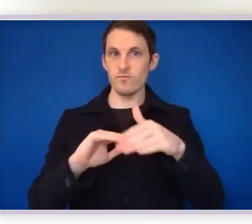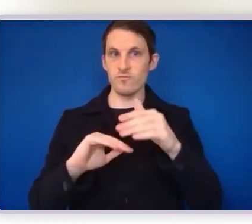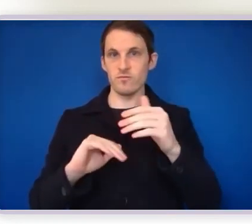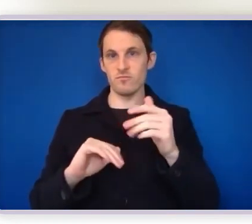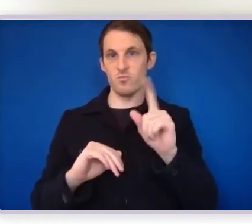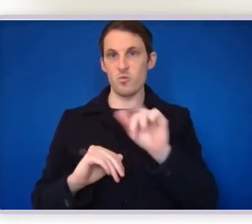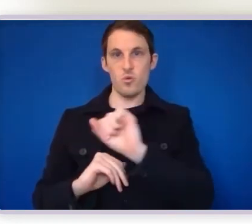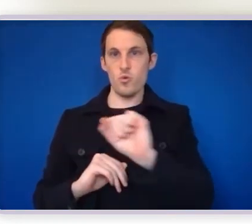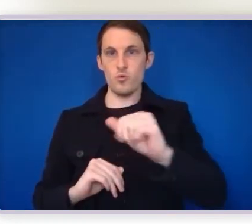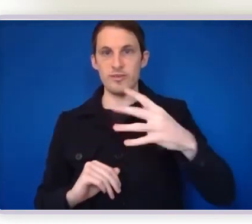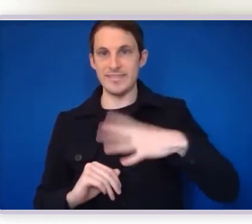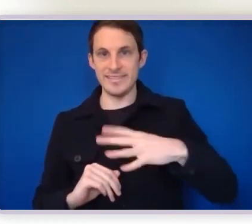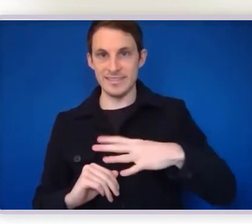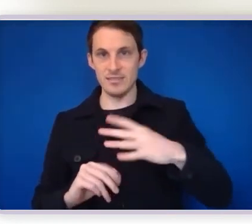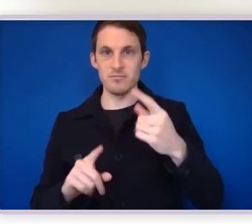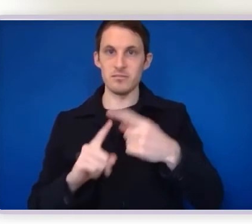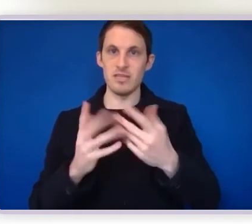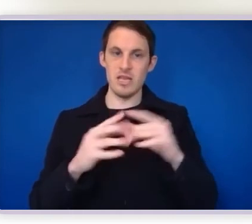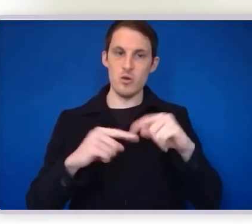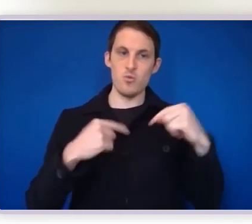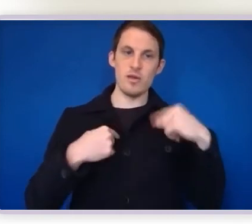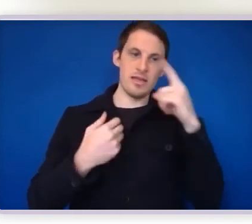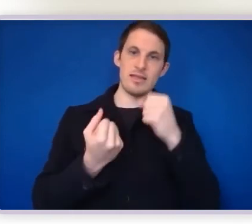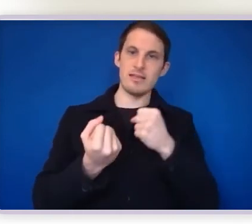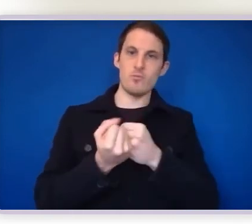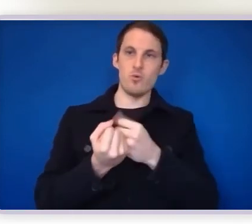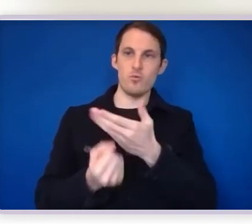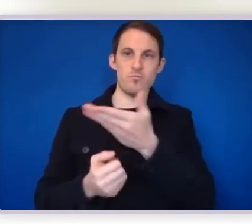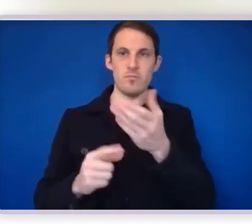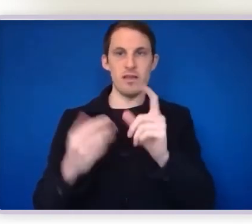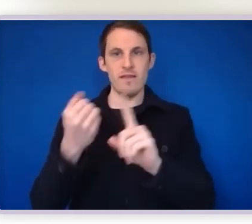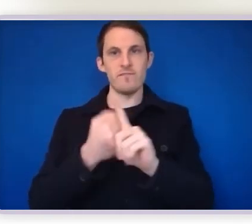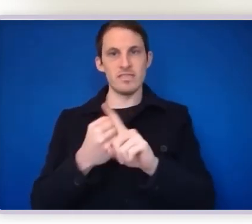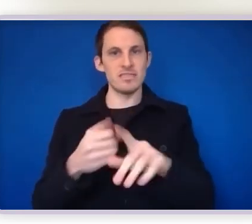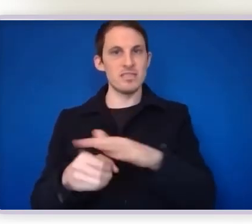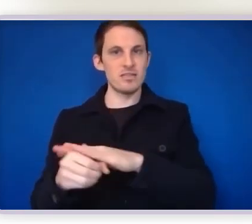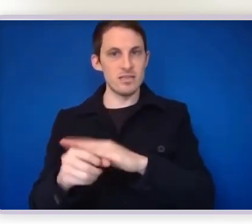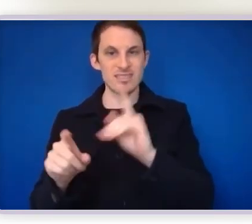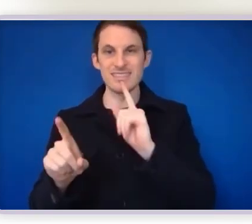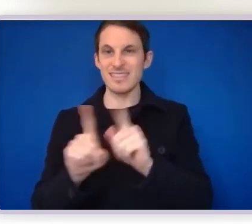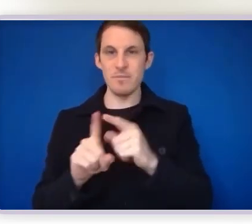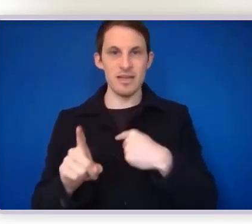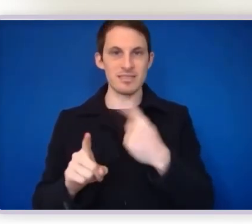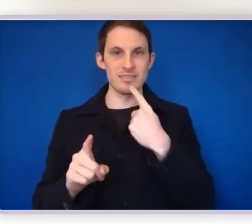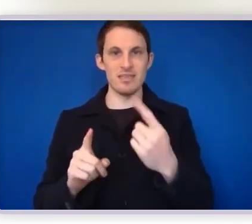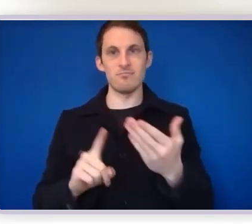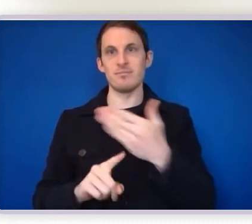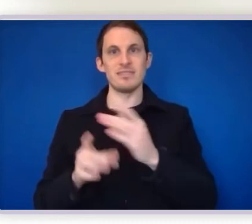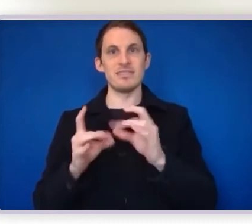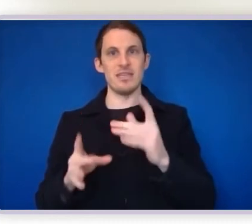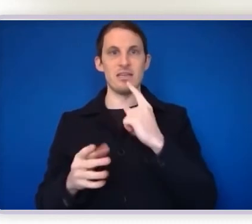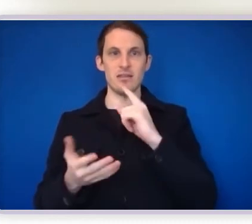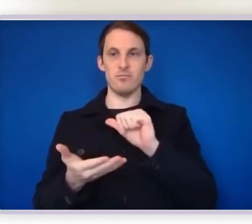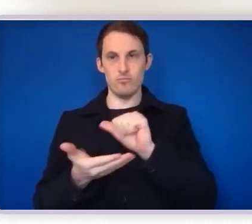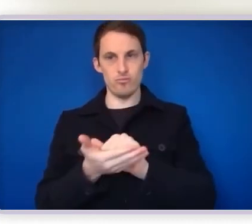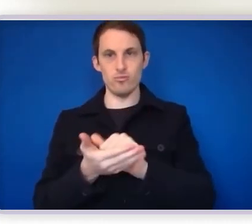and how we can best support the advocacy sector. Like I said at the top of this presentation, this sector is so important to